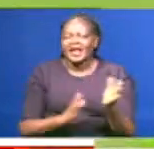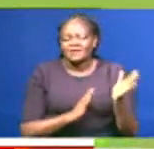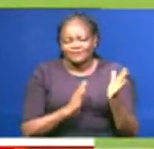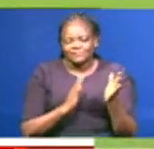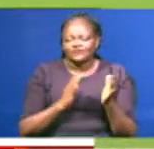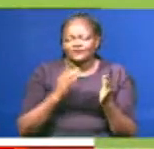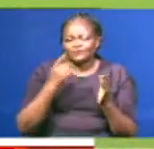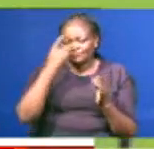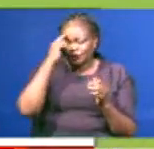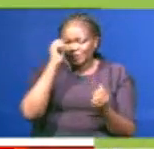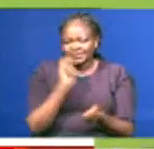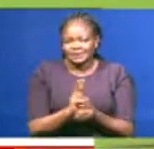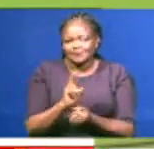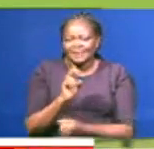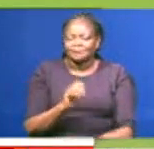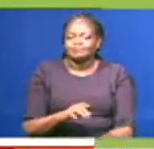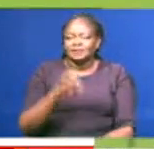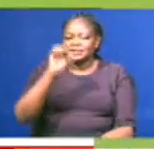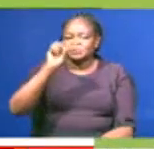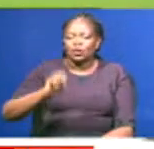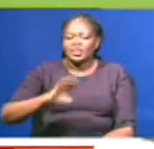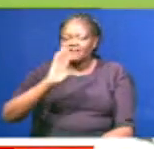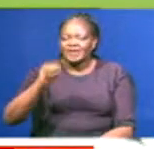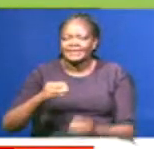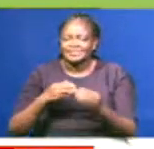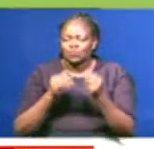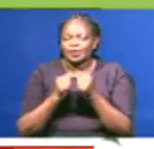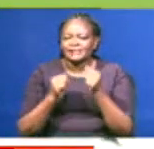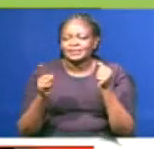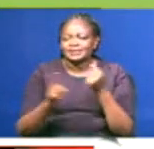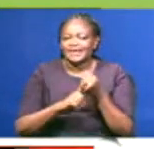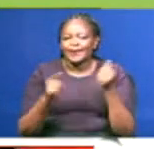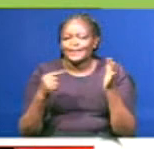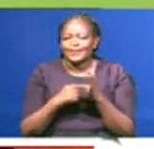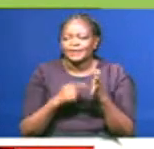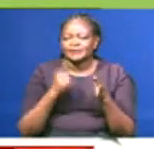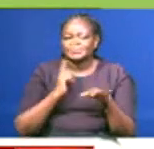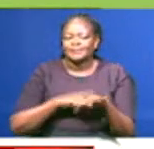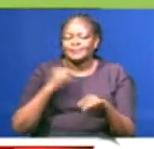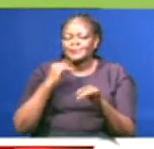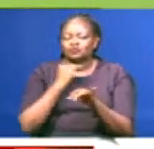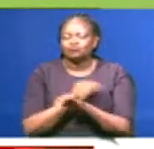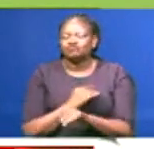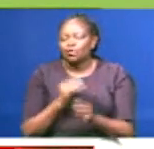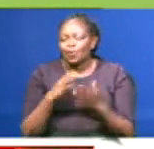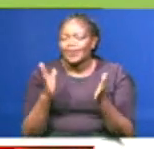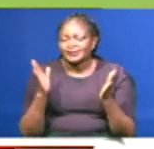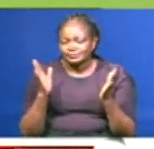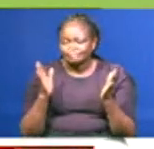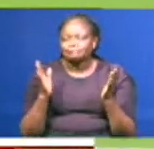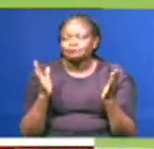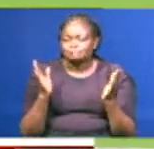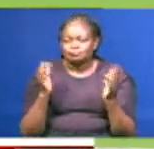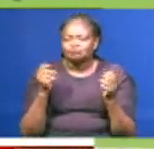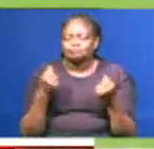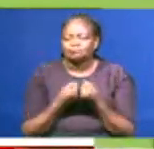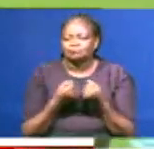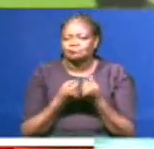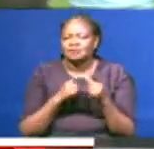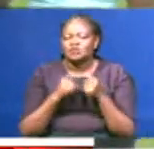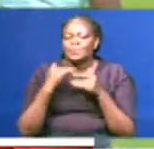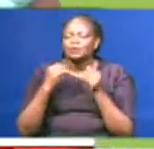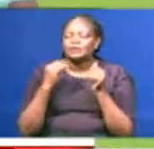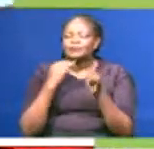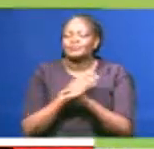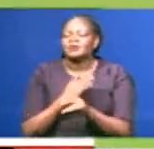December. South Africa is currently leading with 6 points after beating Zimbabwe in their opener. The Kenyan Queens will face Zimbabwe in their